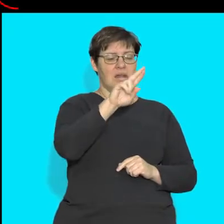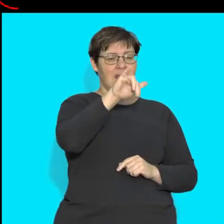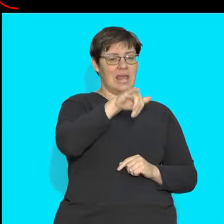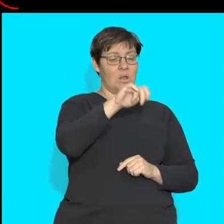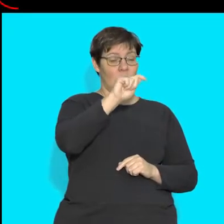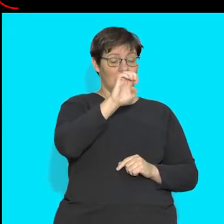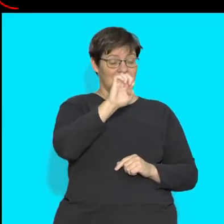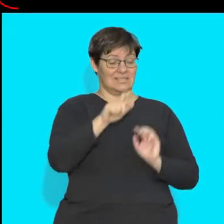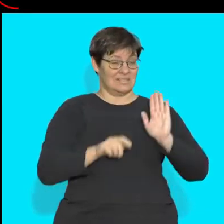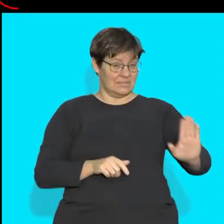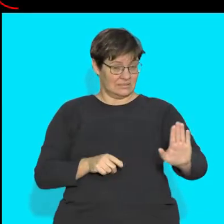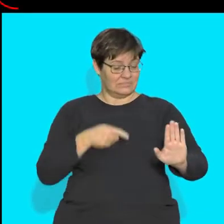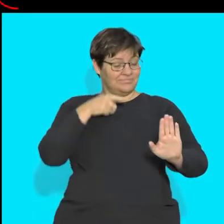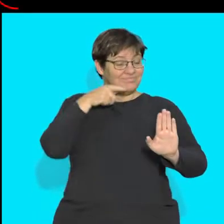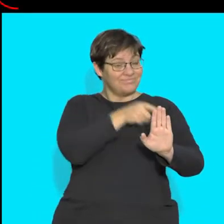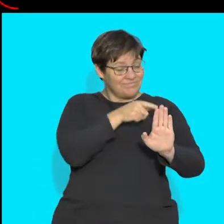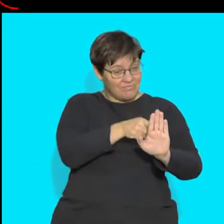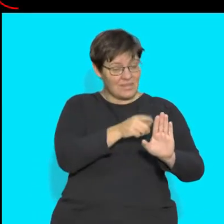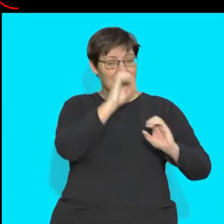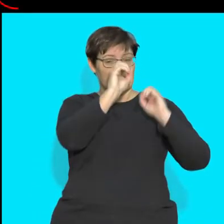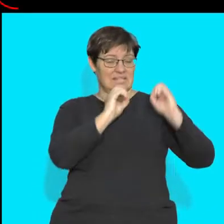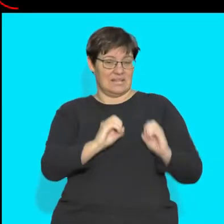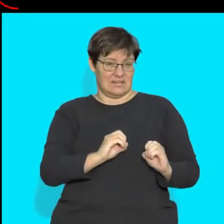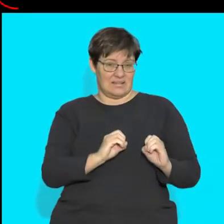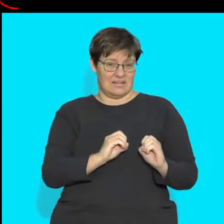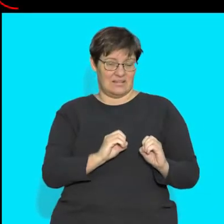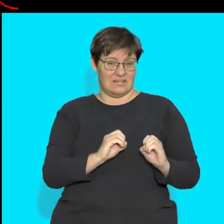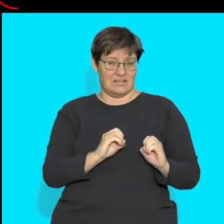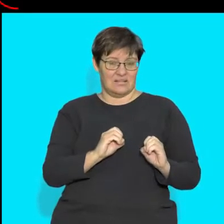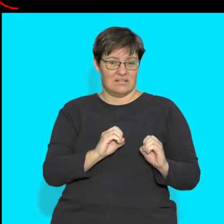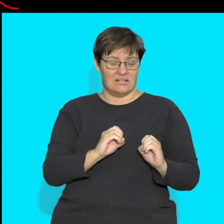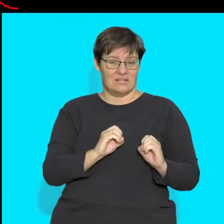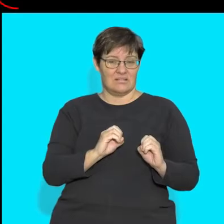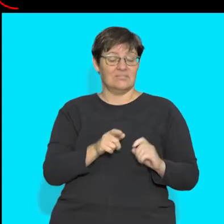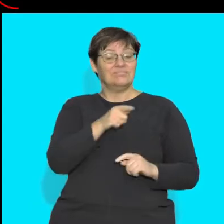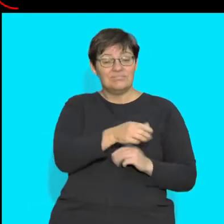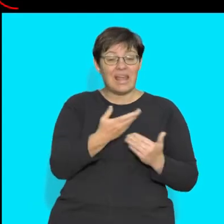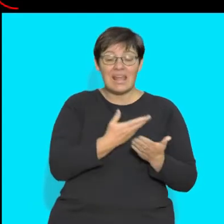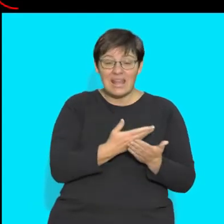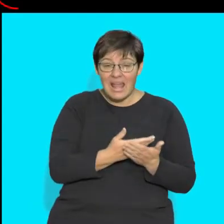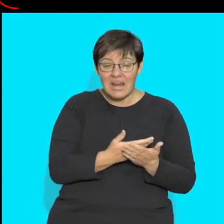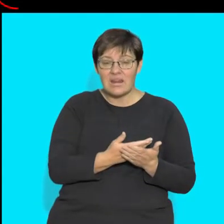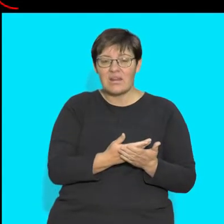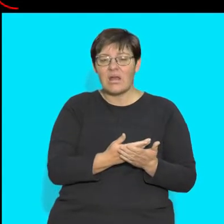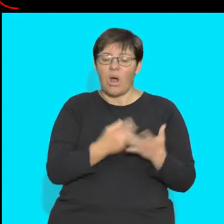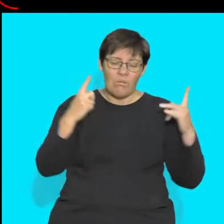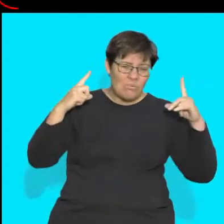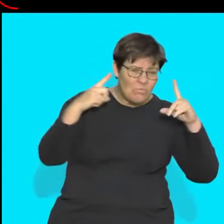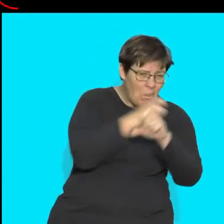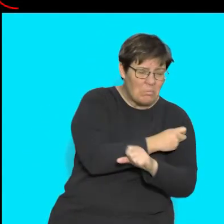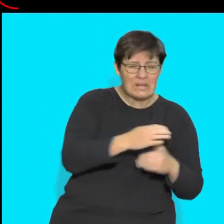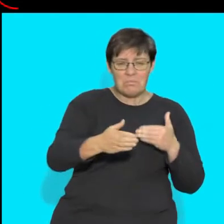what it basically means is this cell can do more